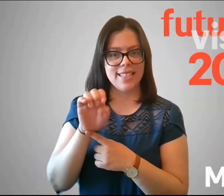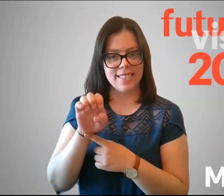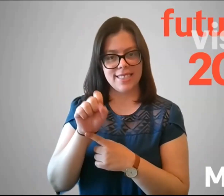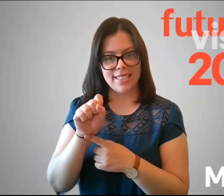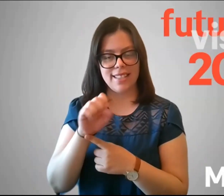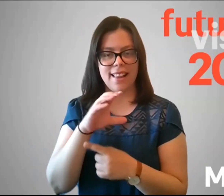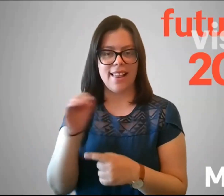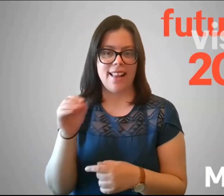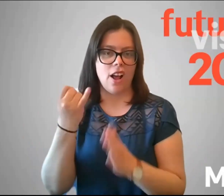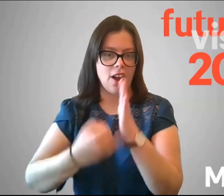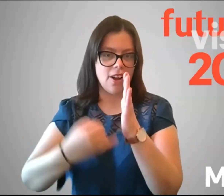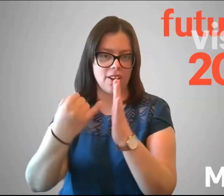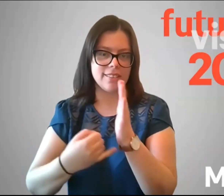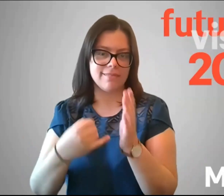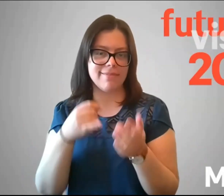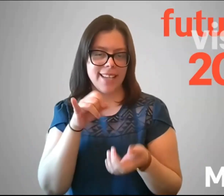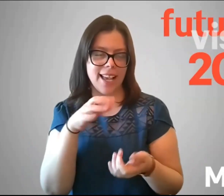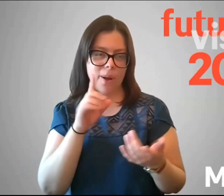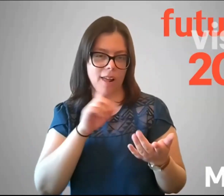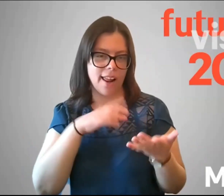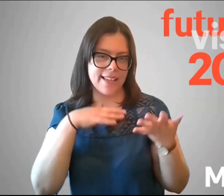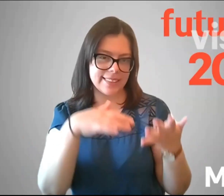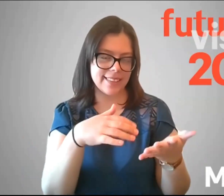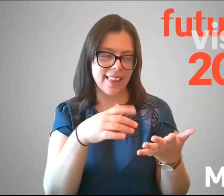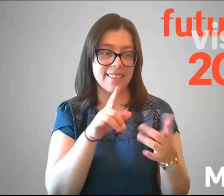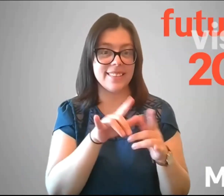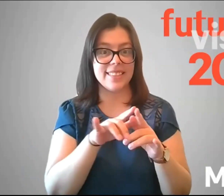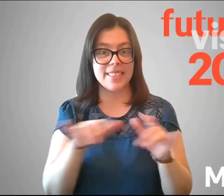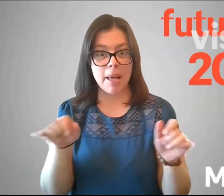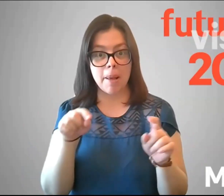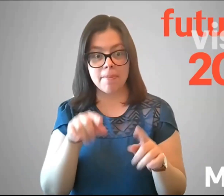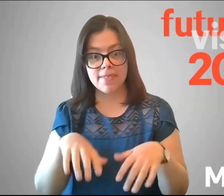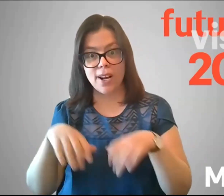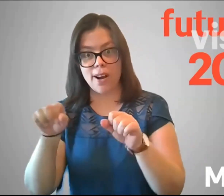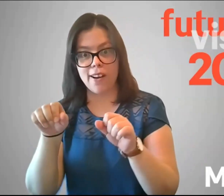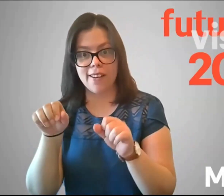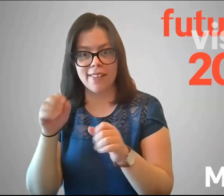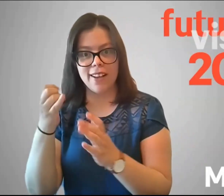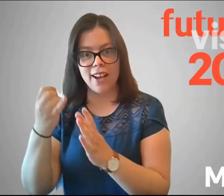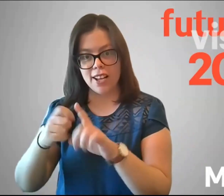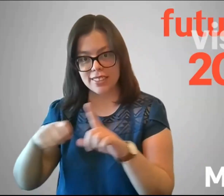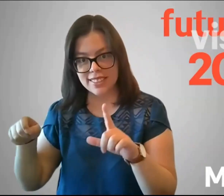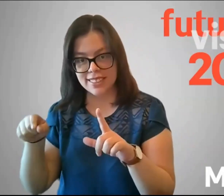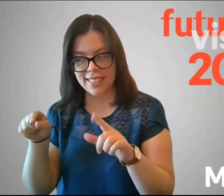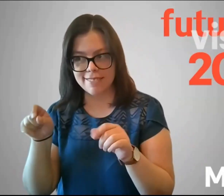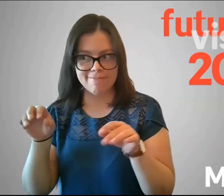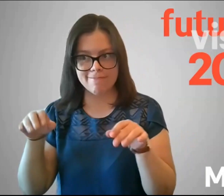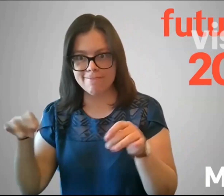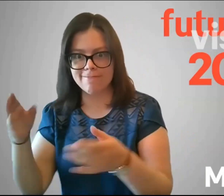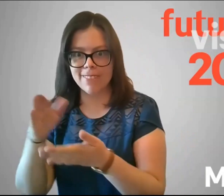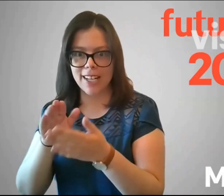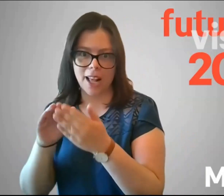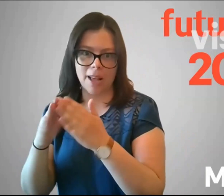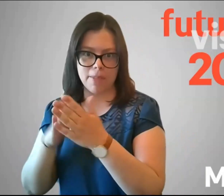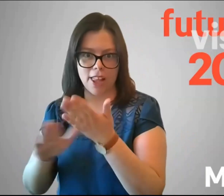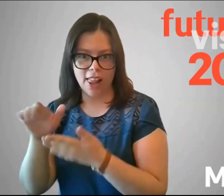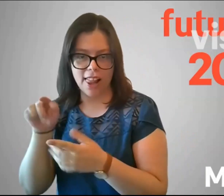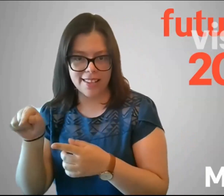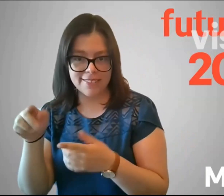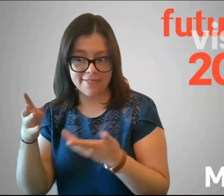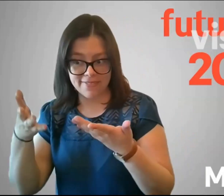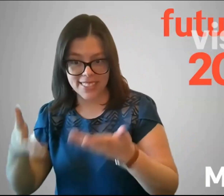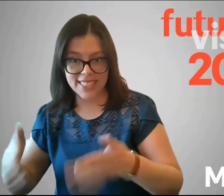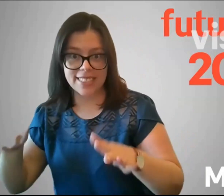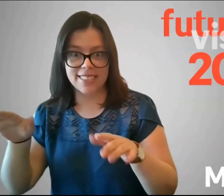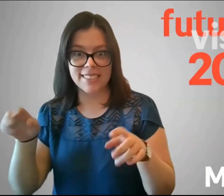then I worked on a degree with humanitarianism and architecture design. And at